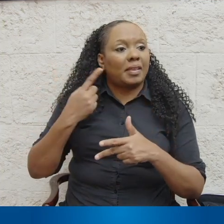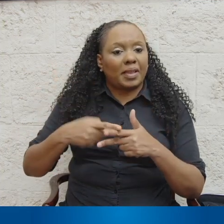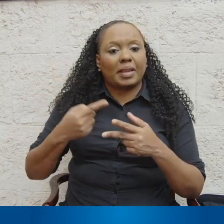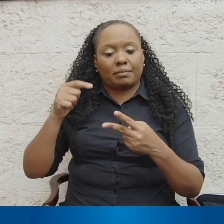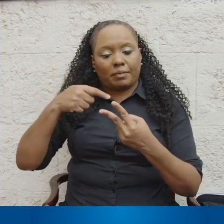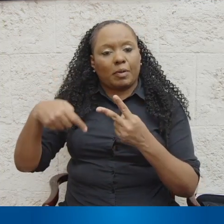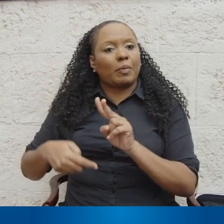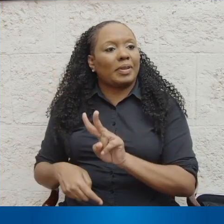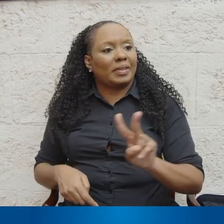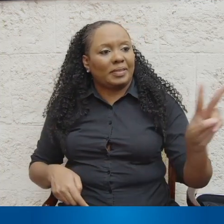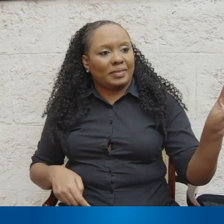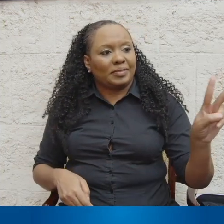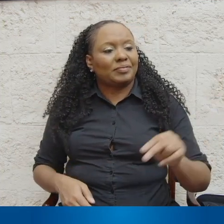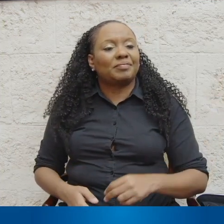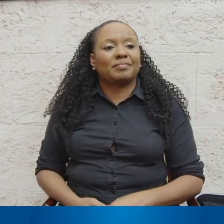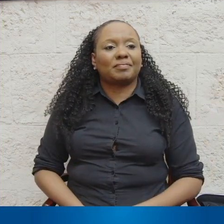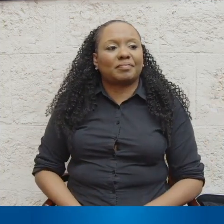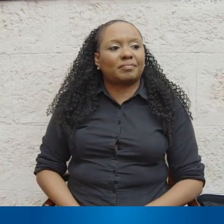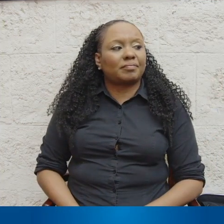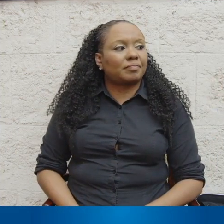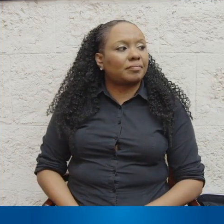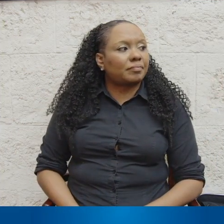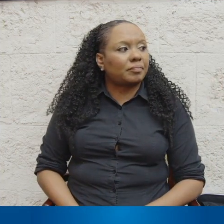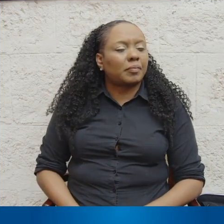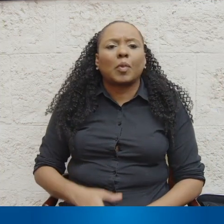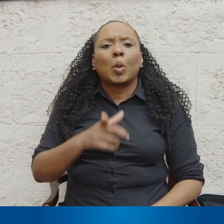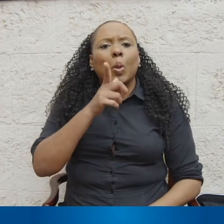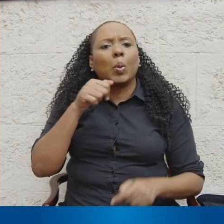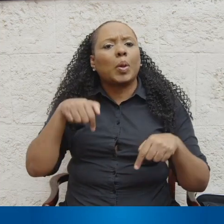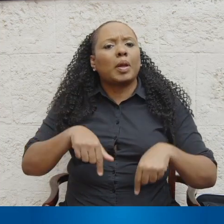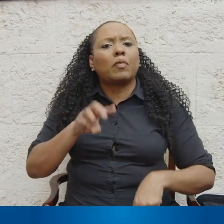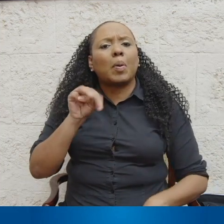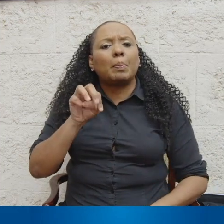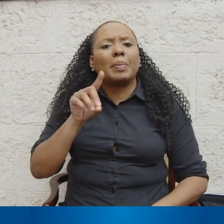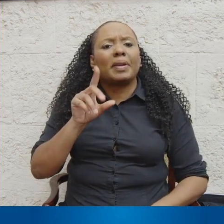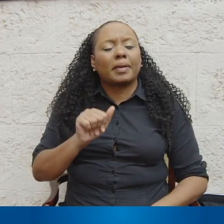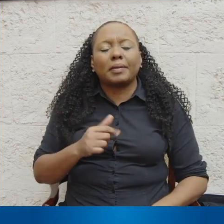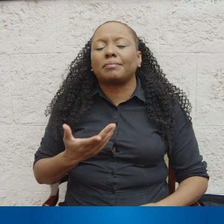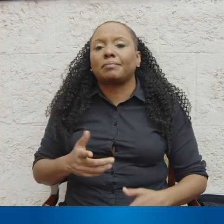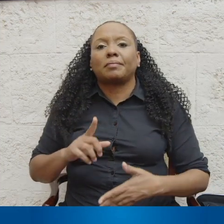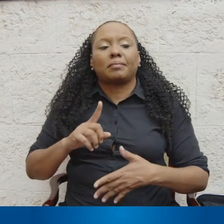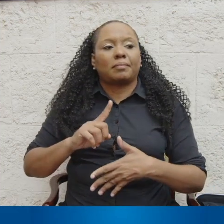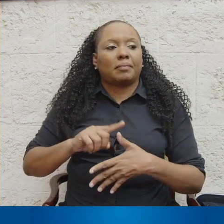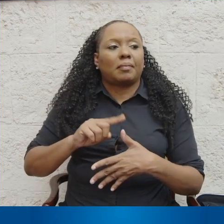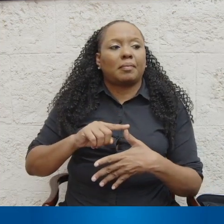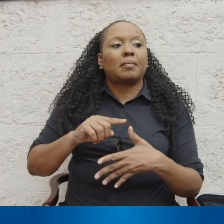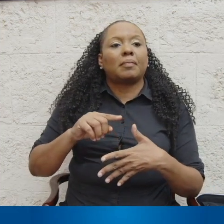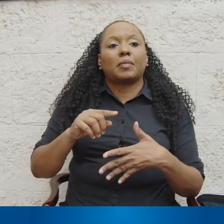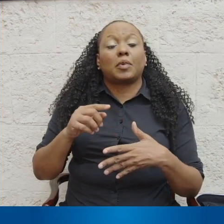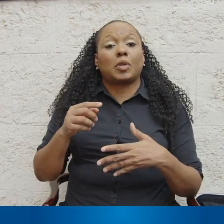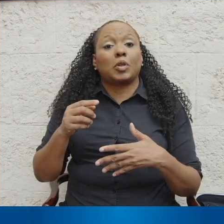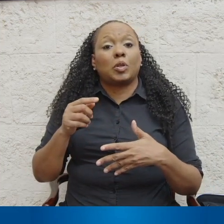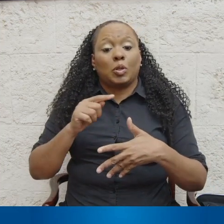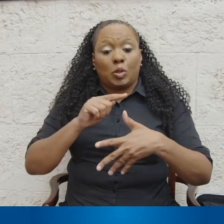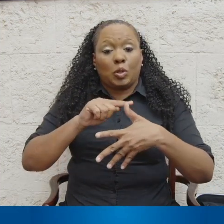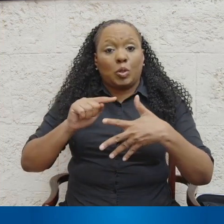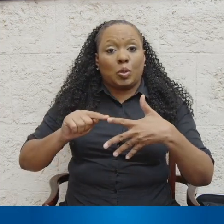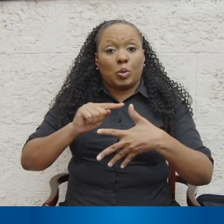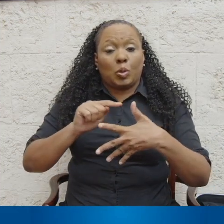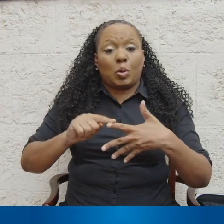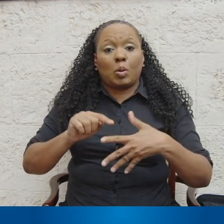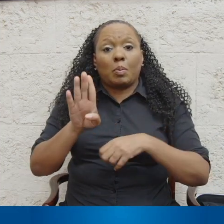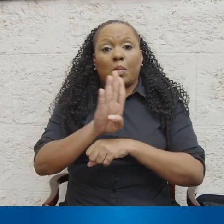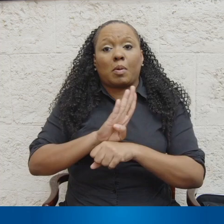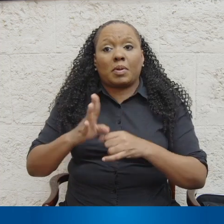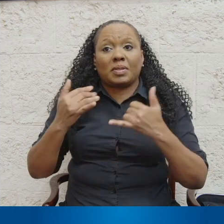estimates debate. My colleagues from the media, if I could just introduce you for the benefit of the public, Janique Belgrave and Emmanuel Joseph, both from Barbados